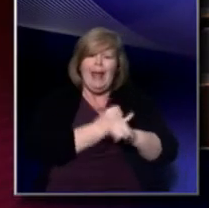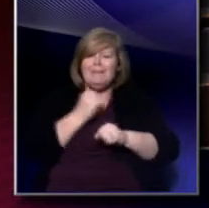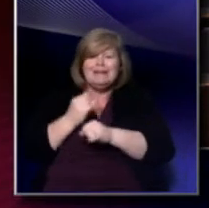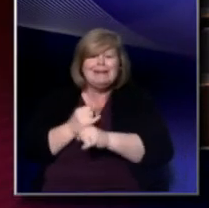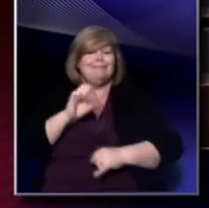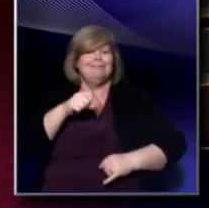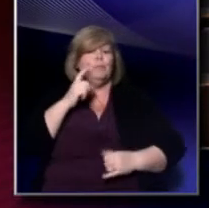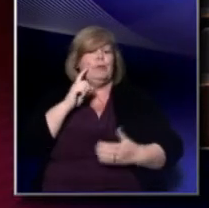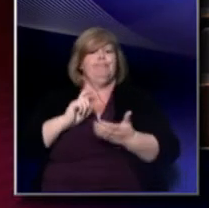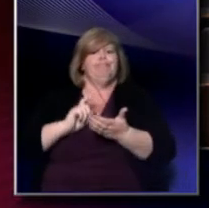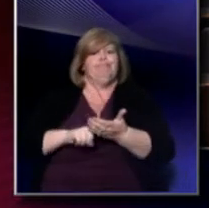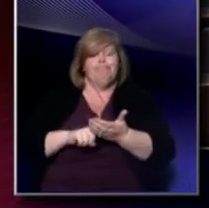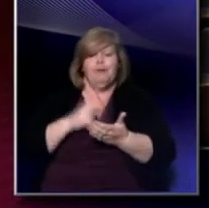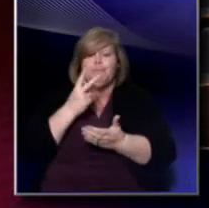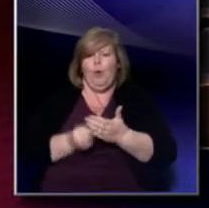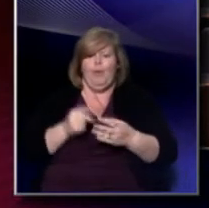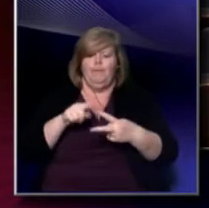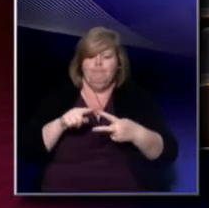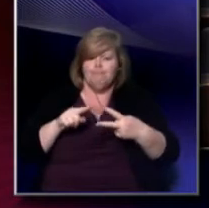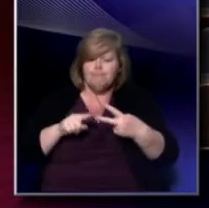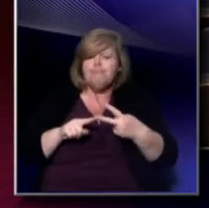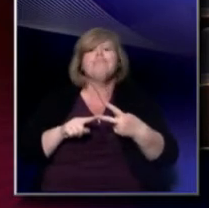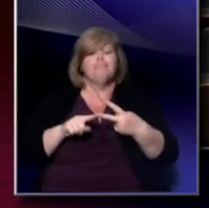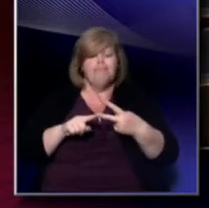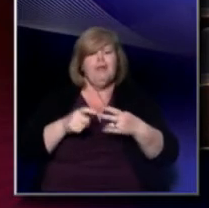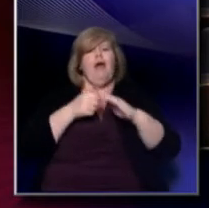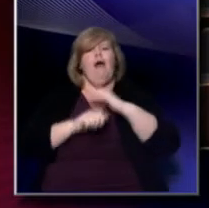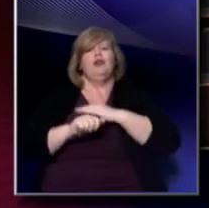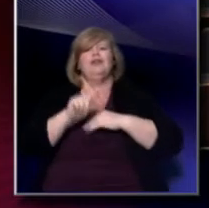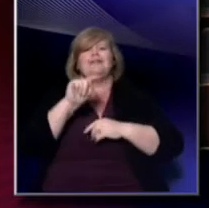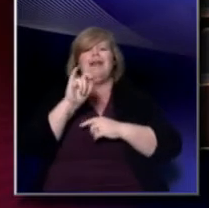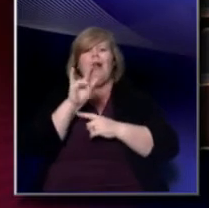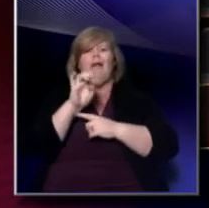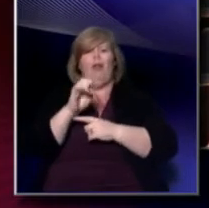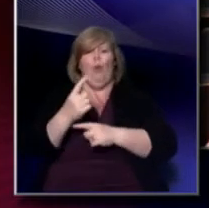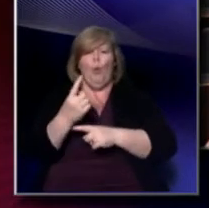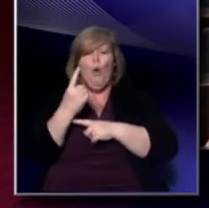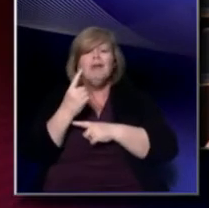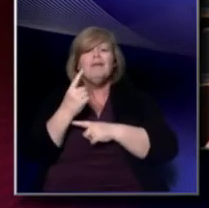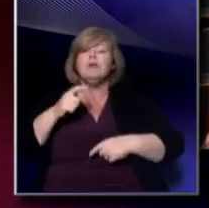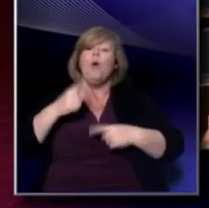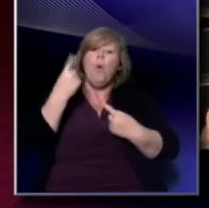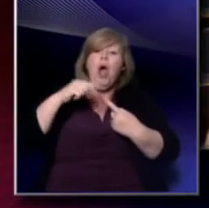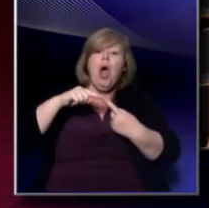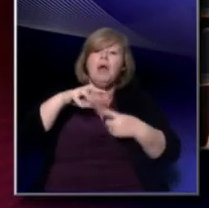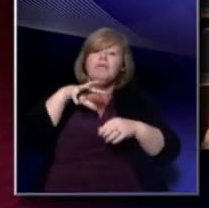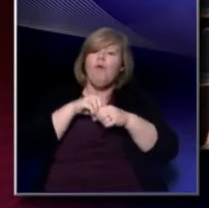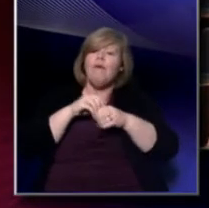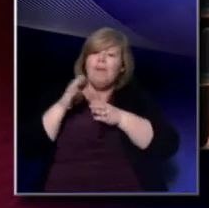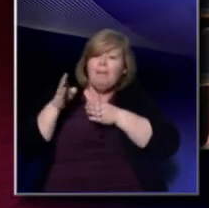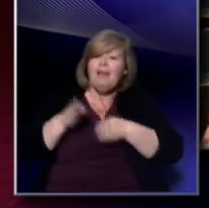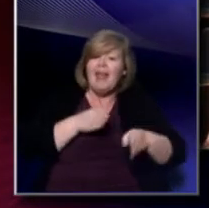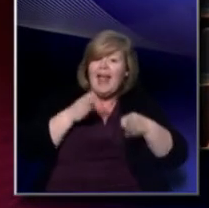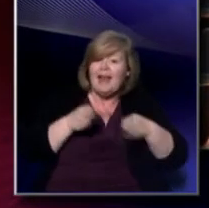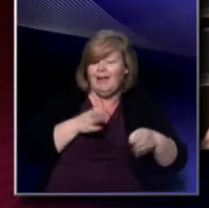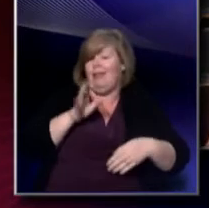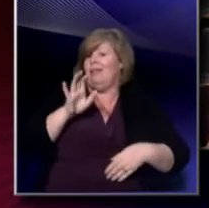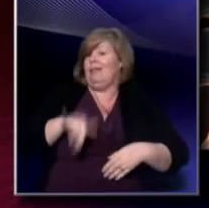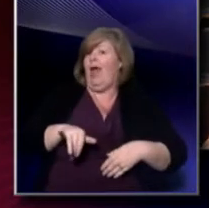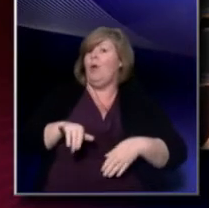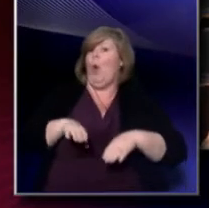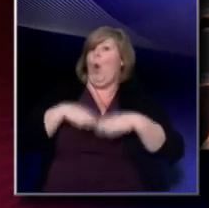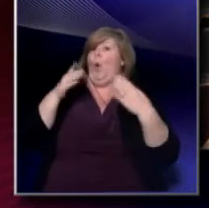two schools have been identified as being in Title I school improvement. It's opened up in December. We have to have that